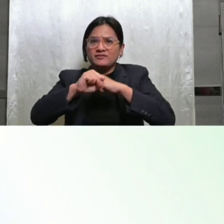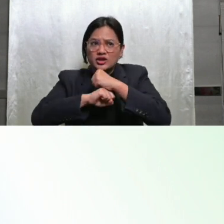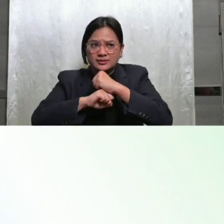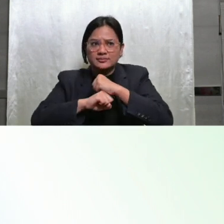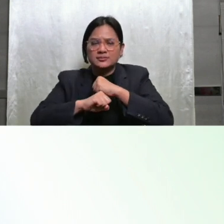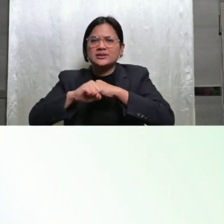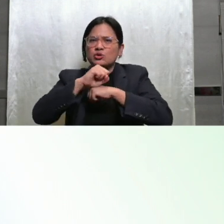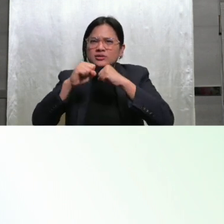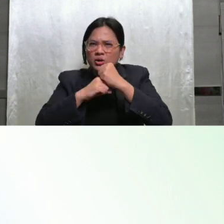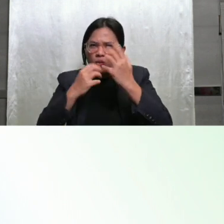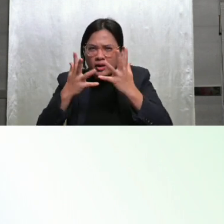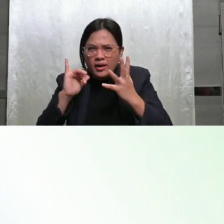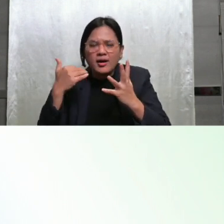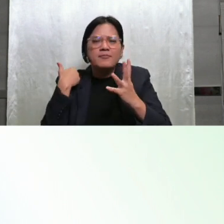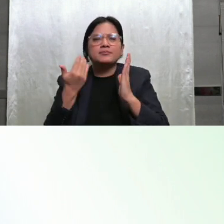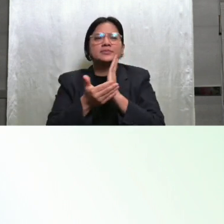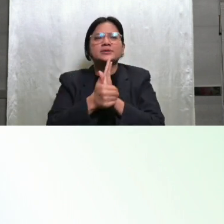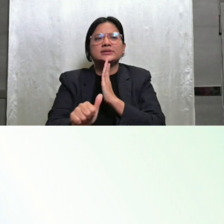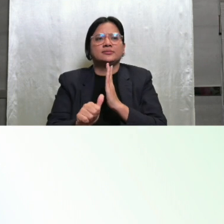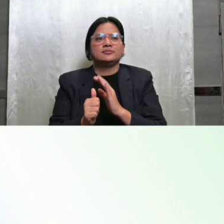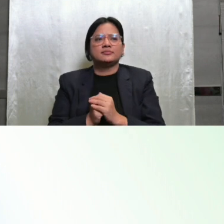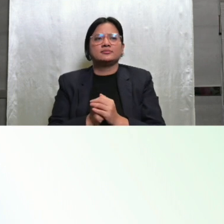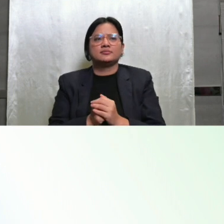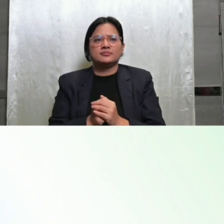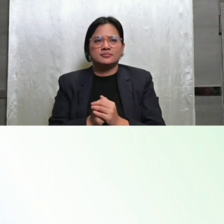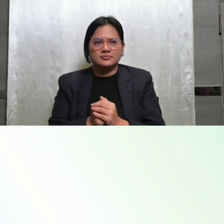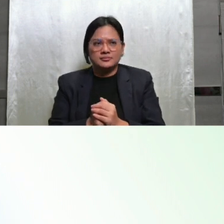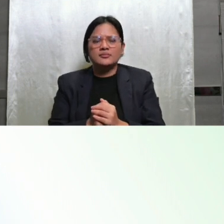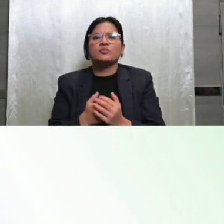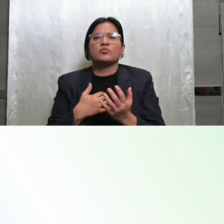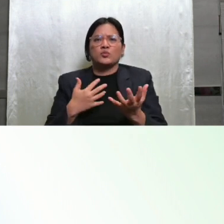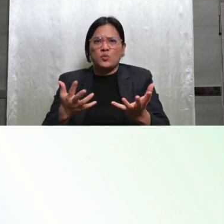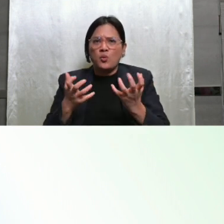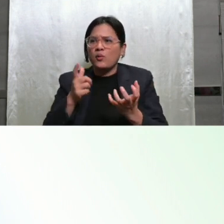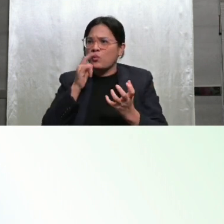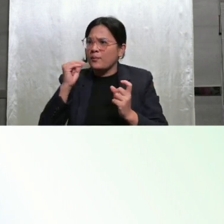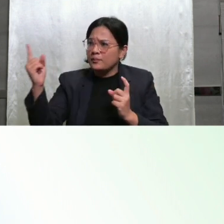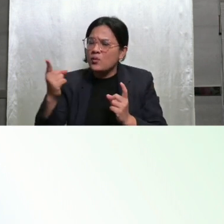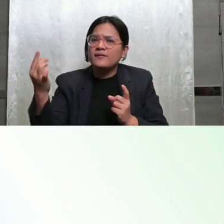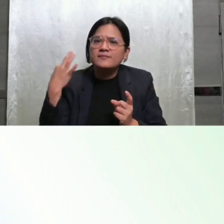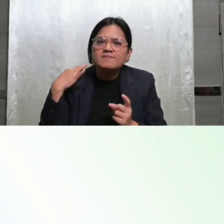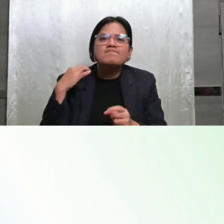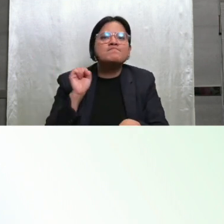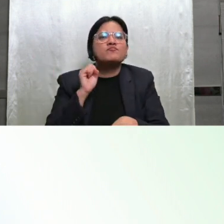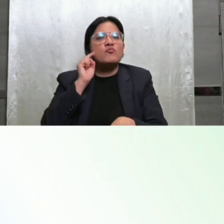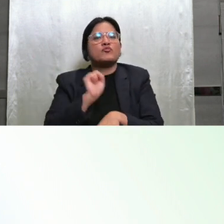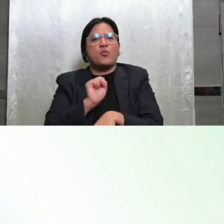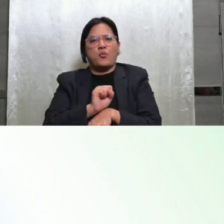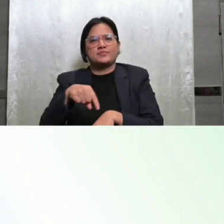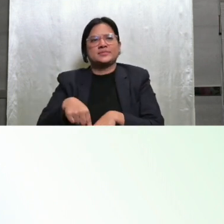advanced skill. So based on the score that a student gets for each skill, they advance to that particular